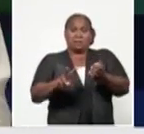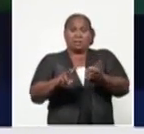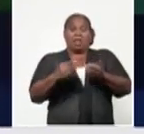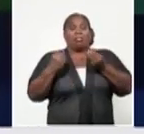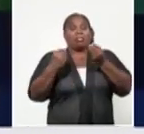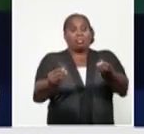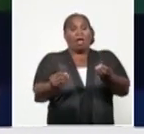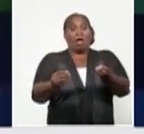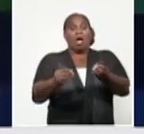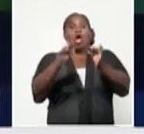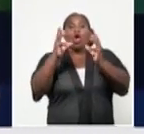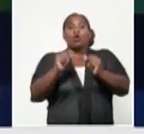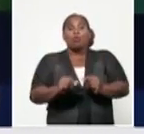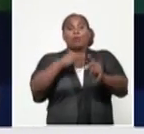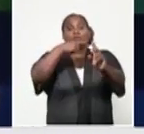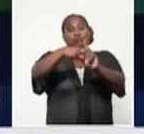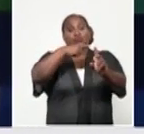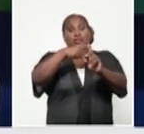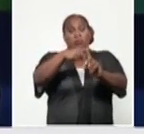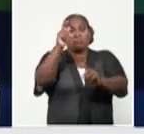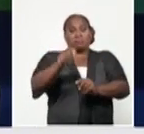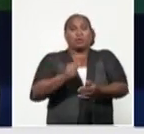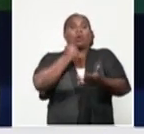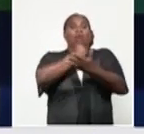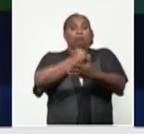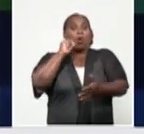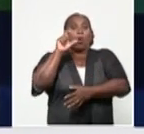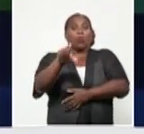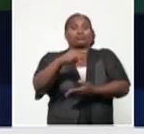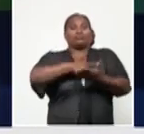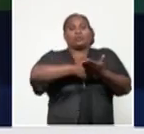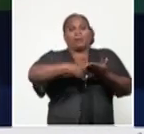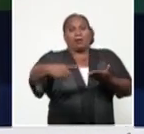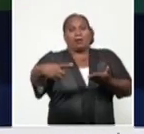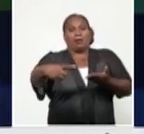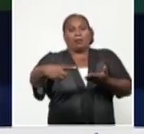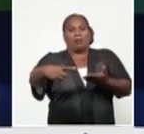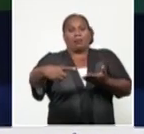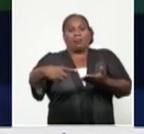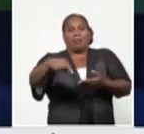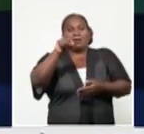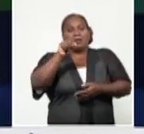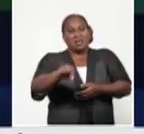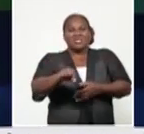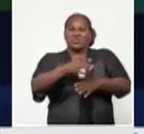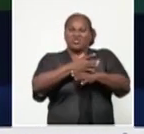a considerable number of cases have been detected over recent weeks.